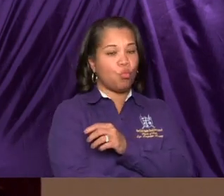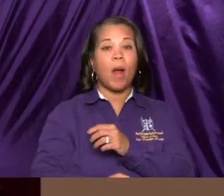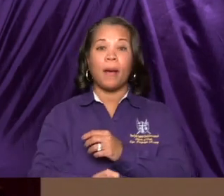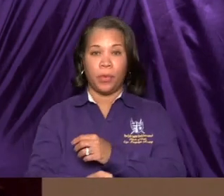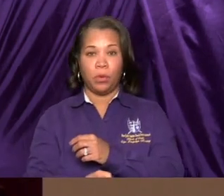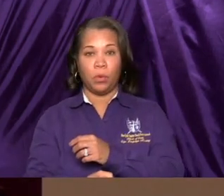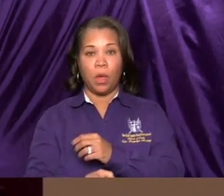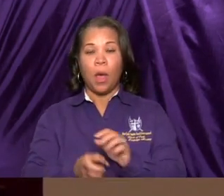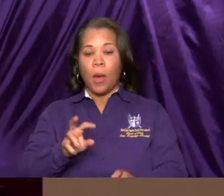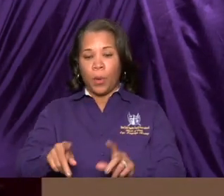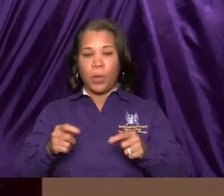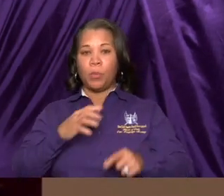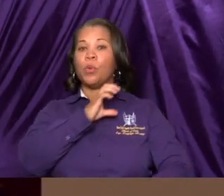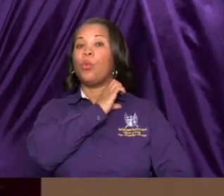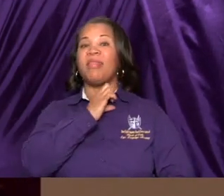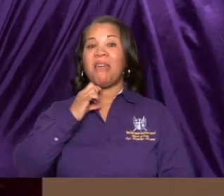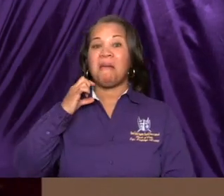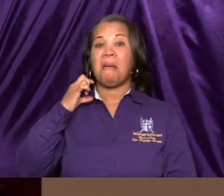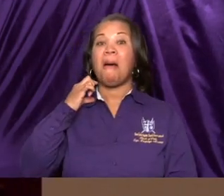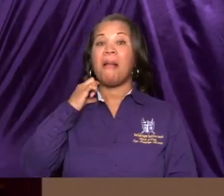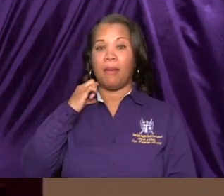but those with a collar and a badge.